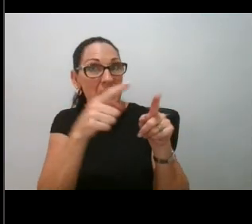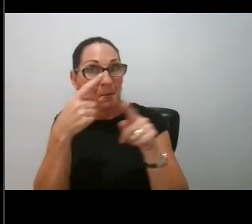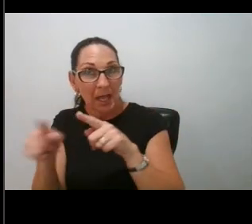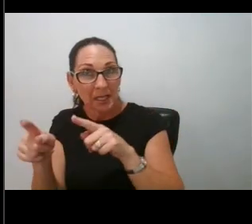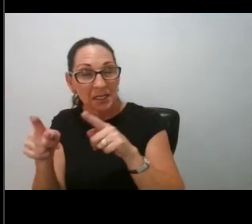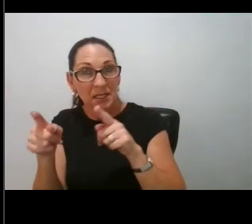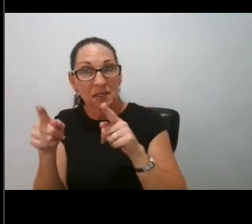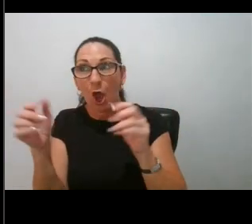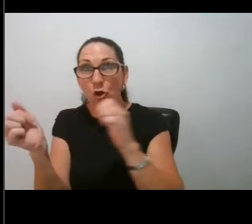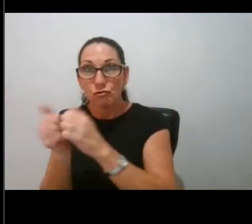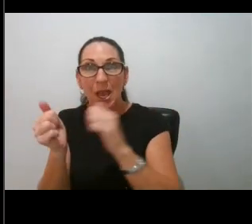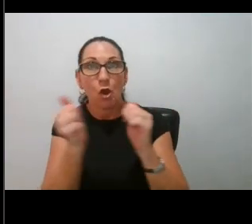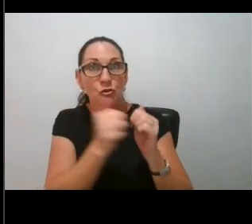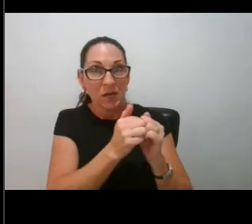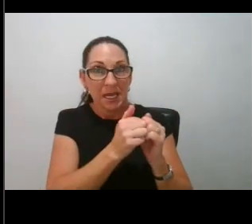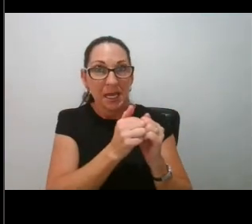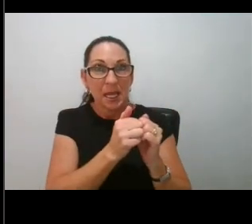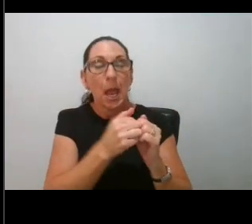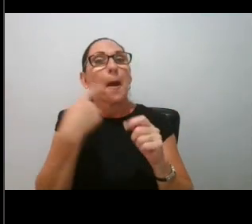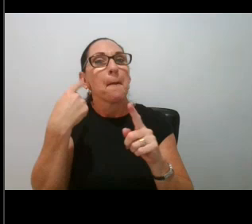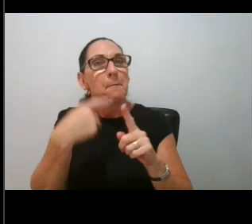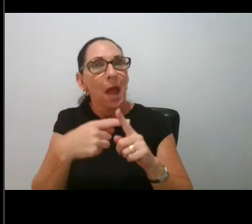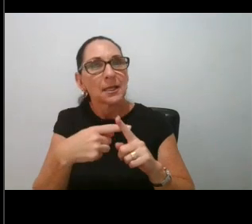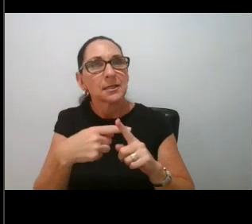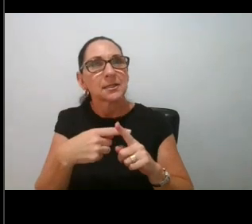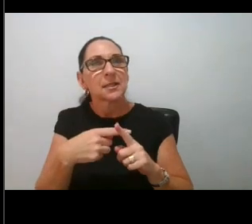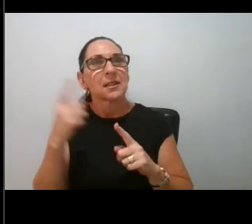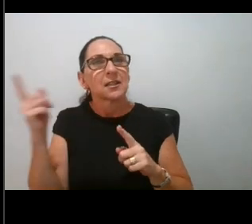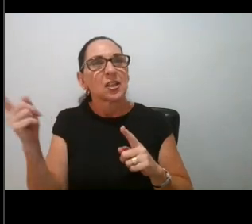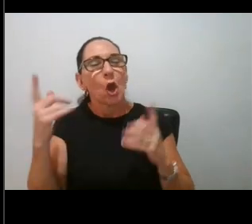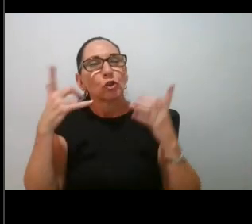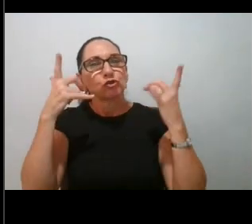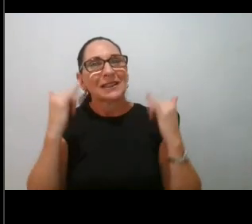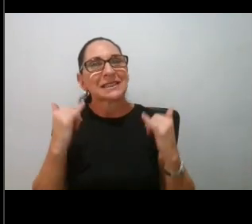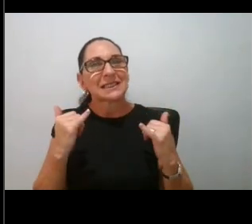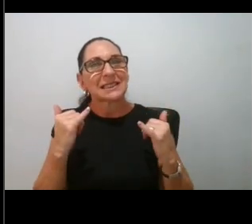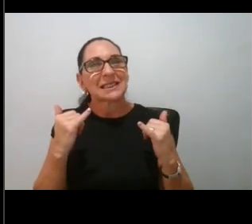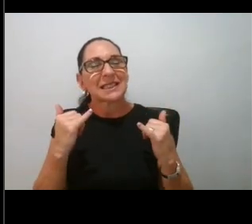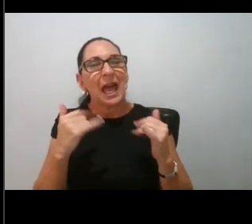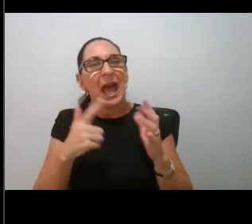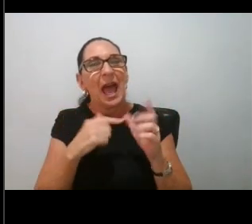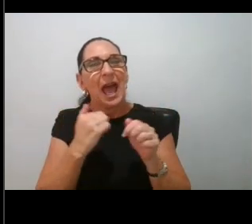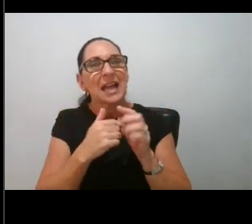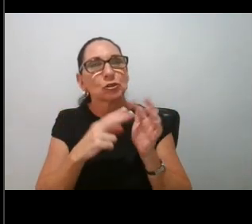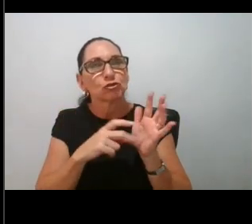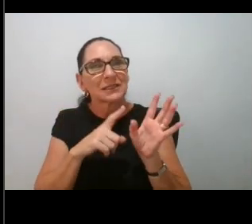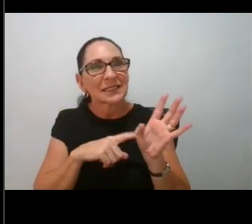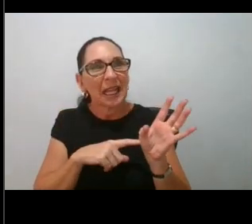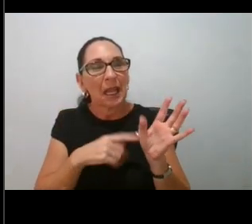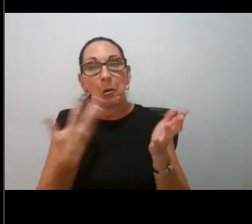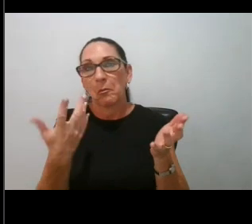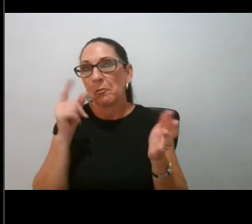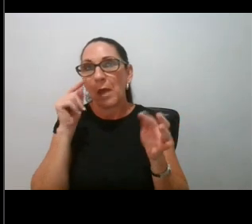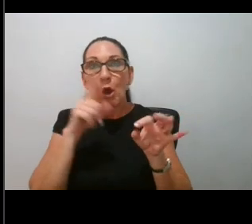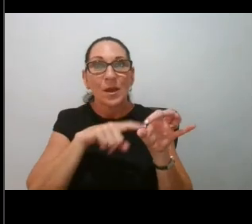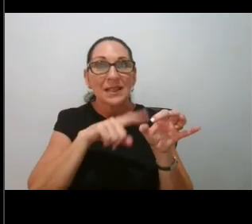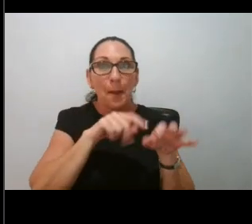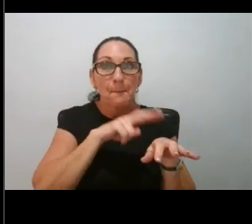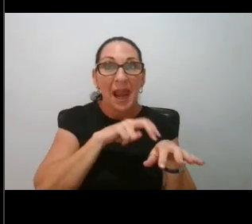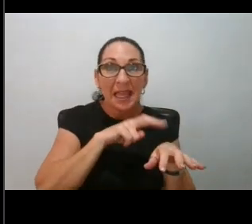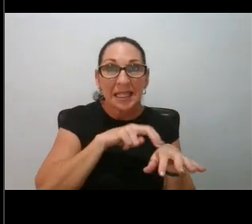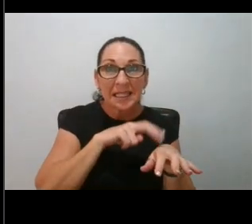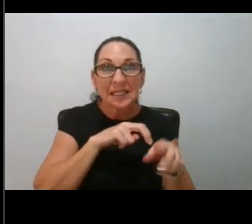also needs to be received from a justice agency, including Queensland Police, so